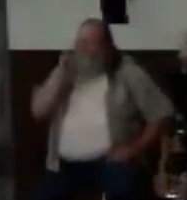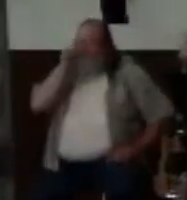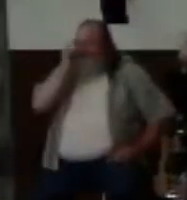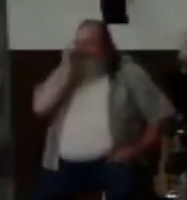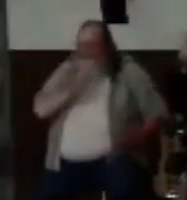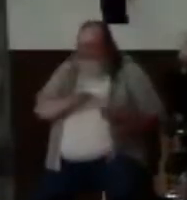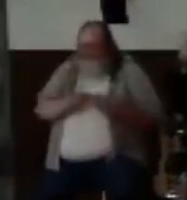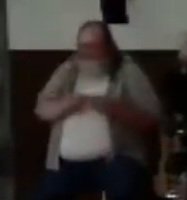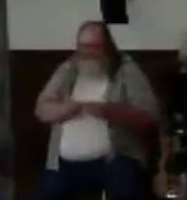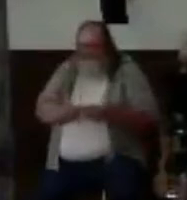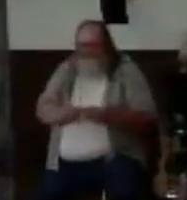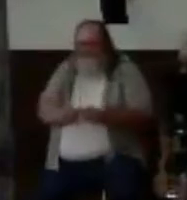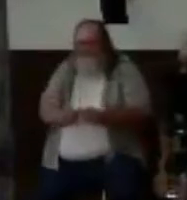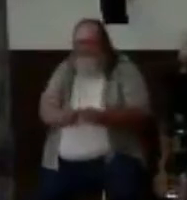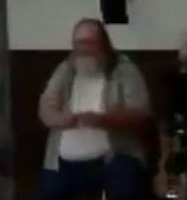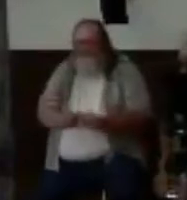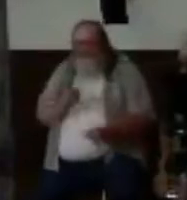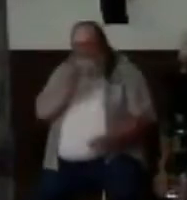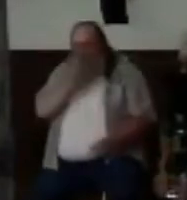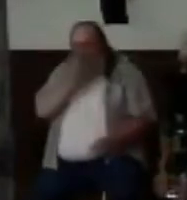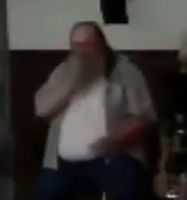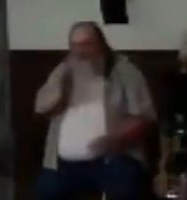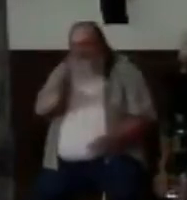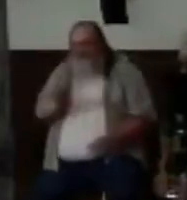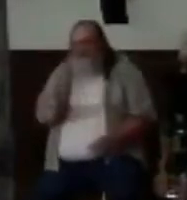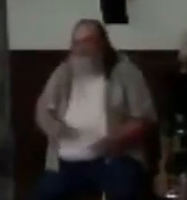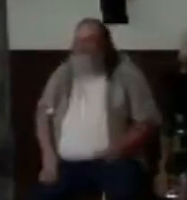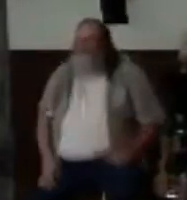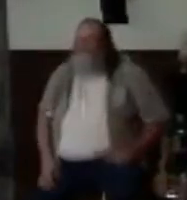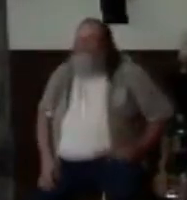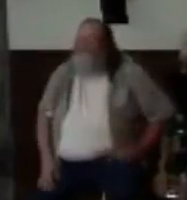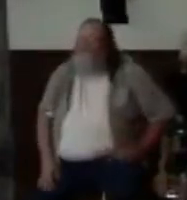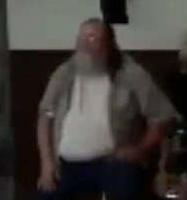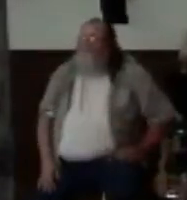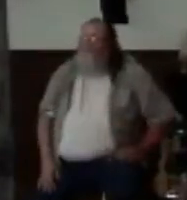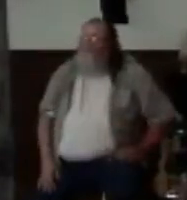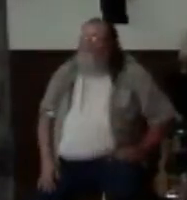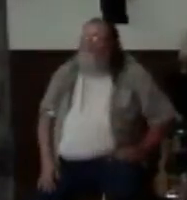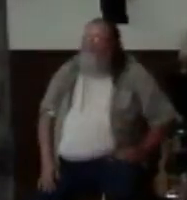hot, and it starts to boil right back up again.